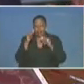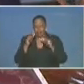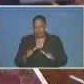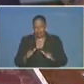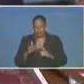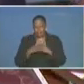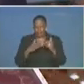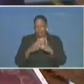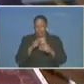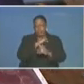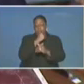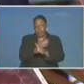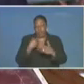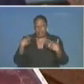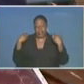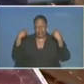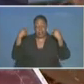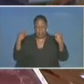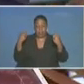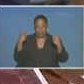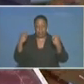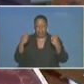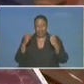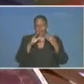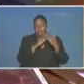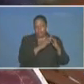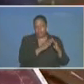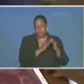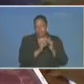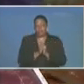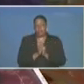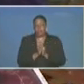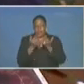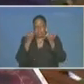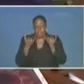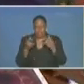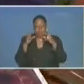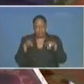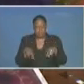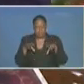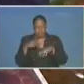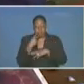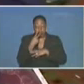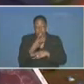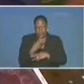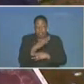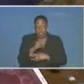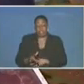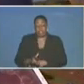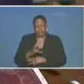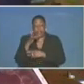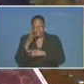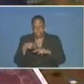to build stronger, healthier, and more vibrant communities. Now, residents will be able to see and feel